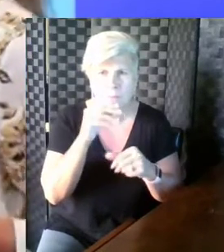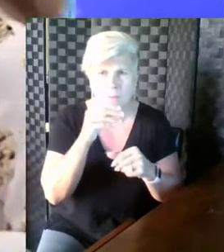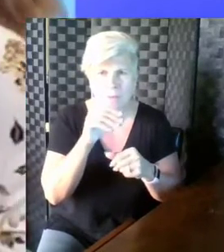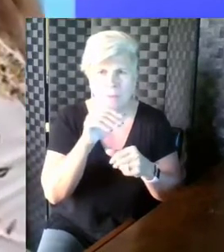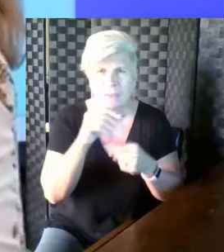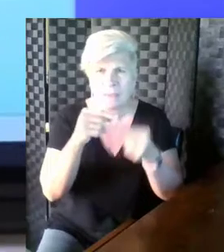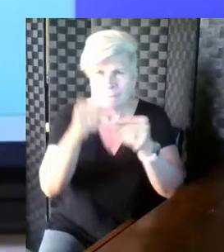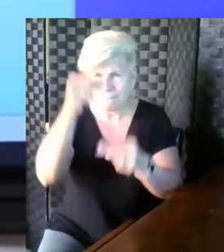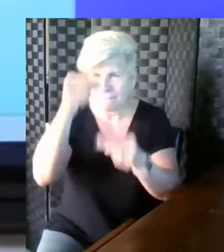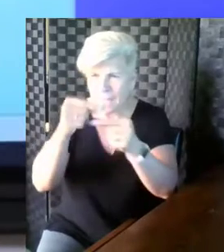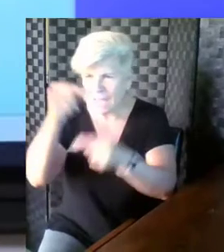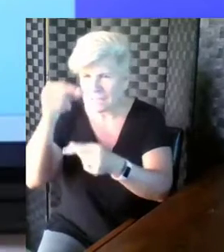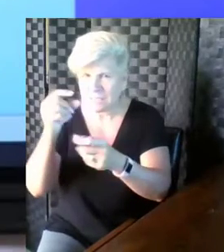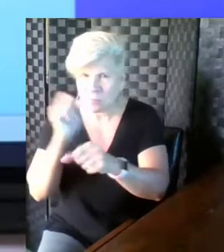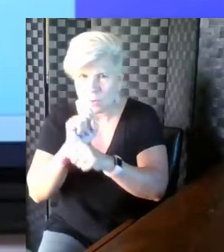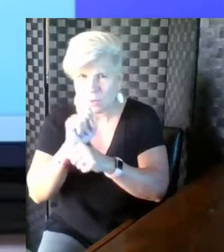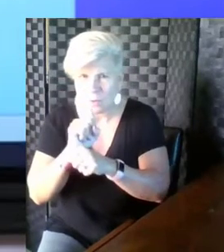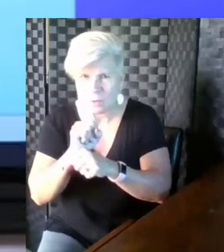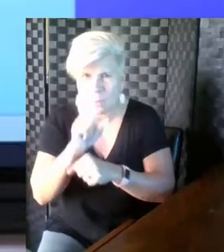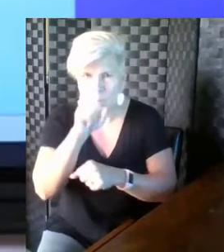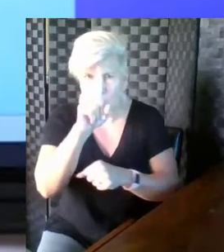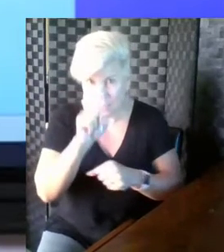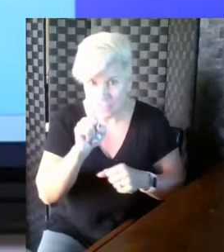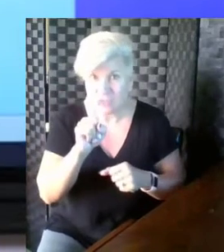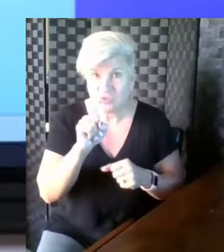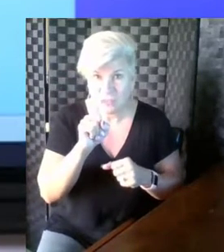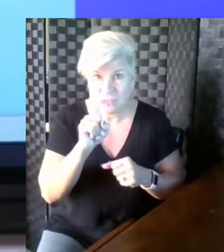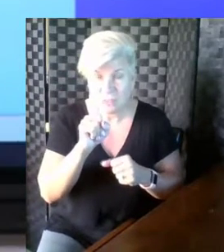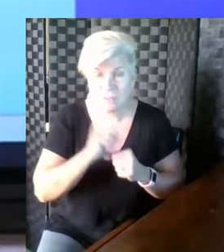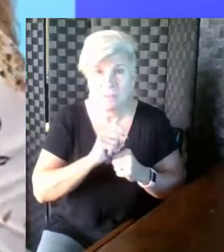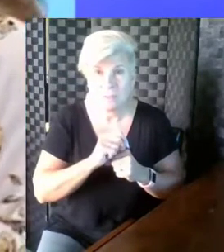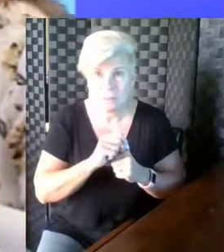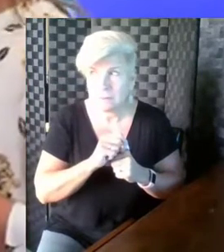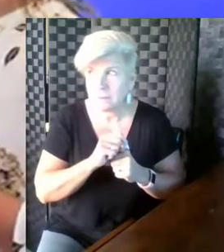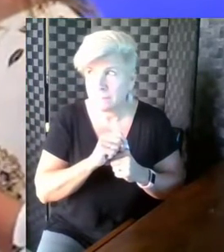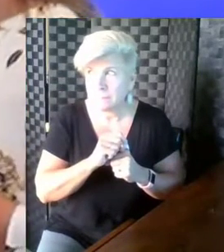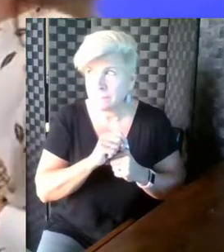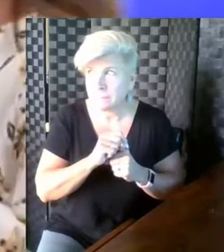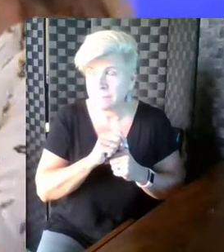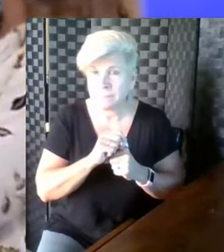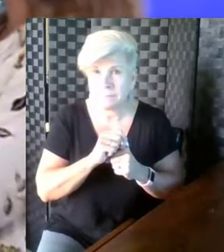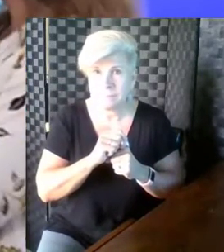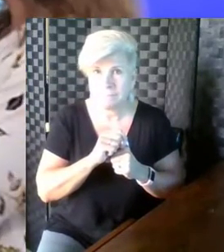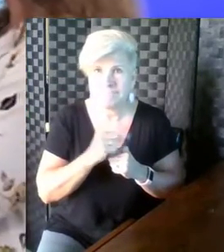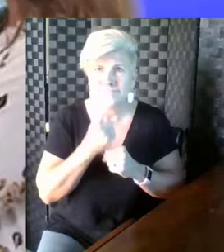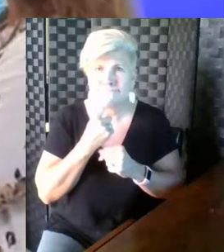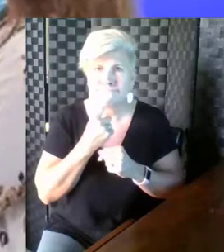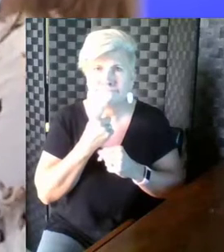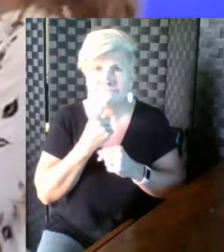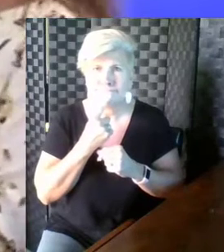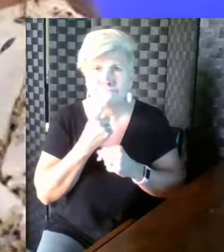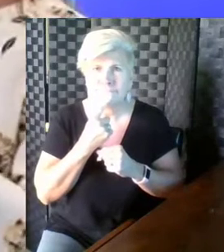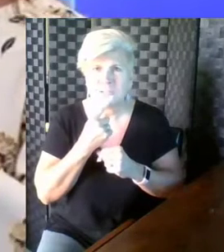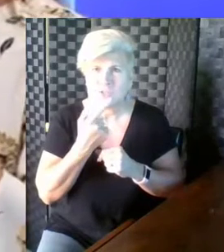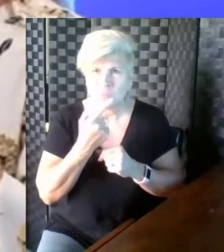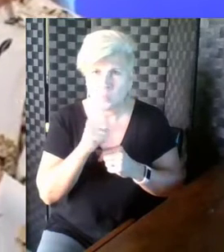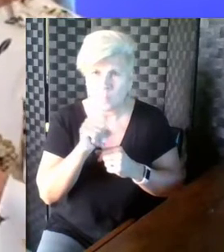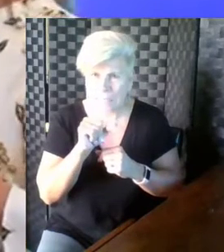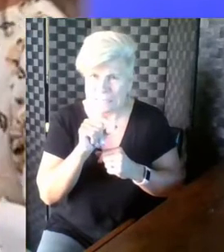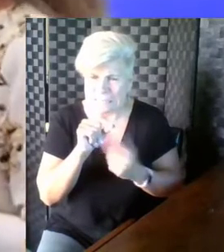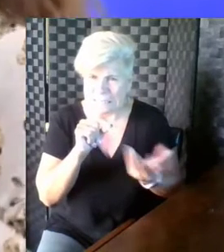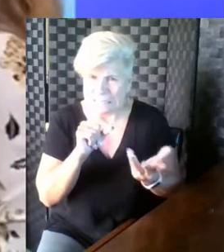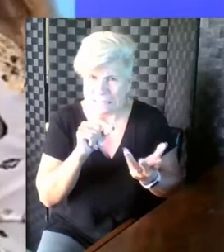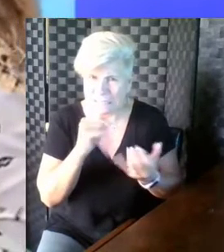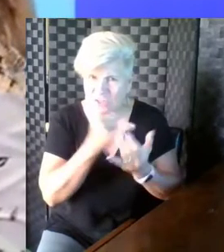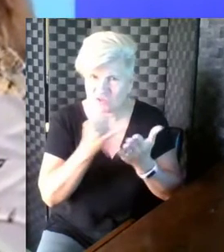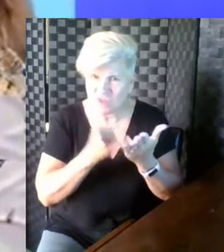those base 10 blocks work. Well, I know that 100 is here. And to make 20, I'm